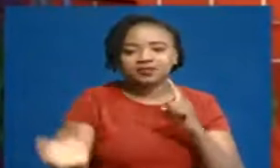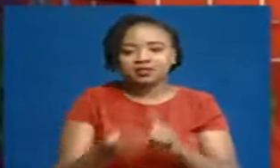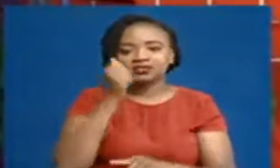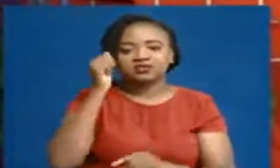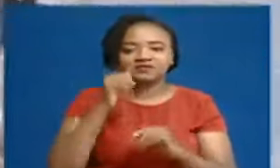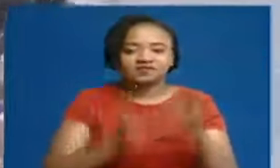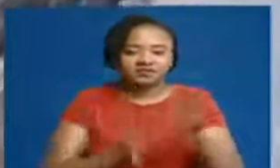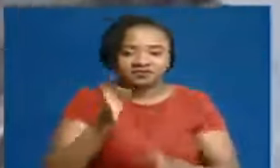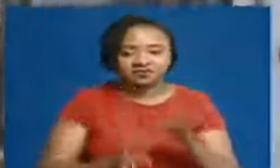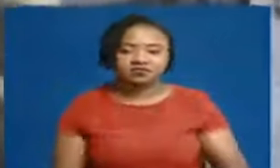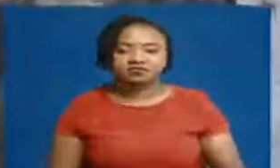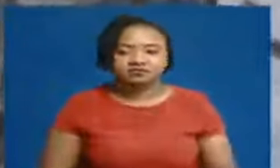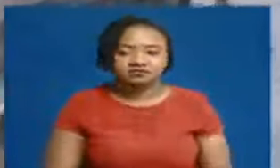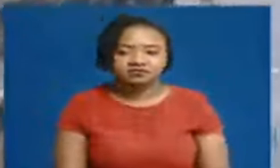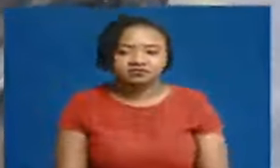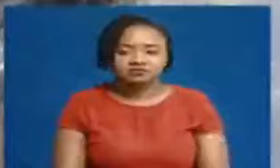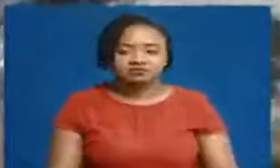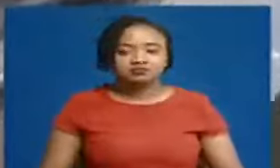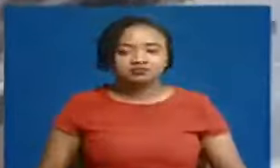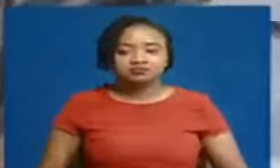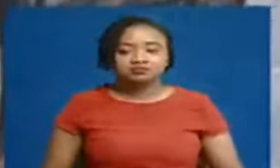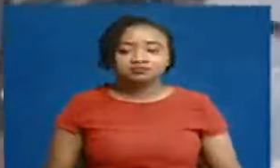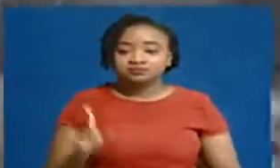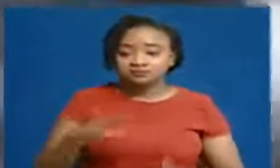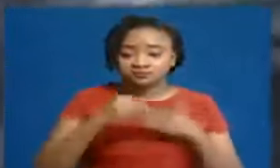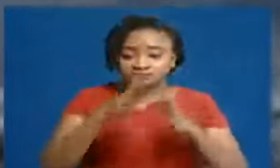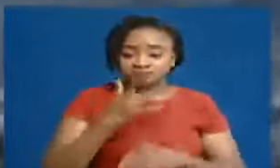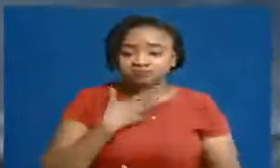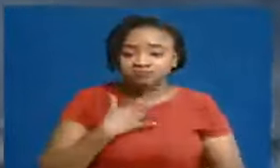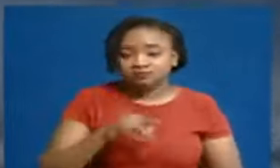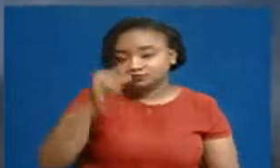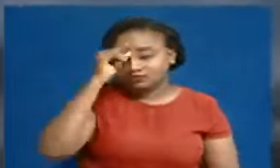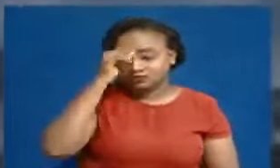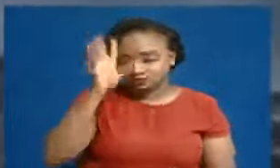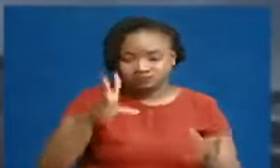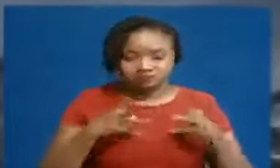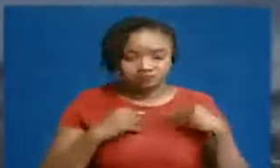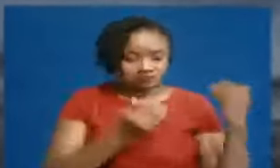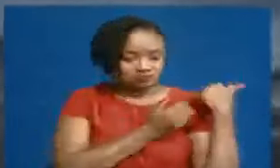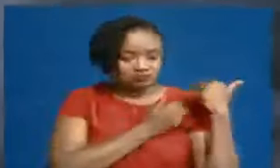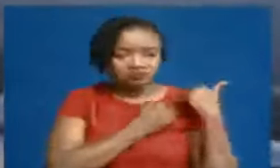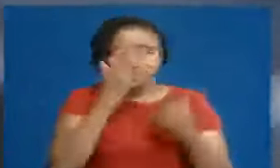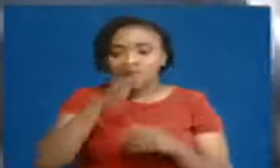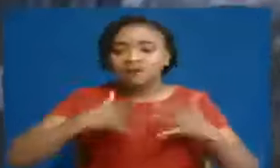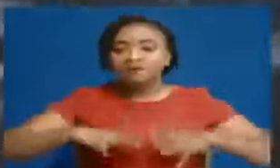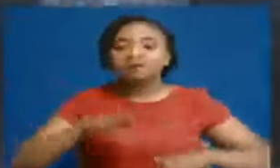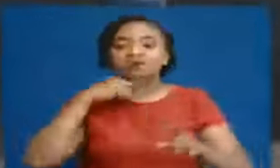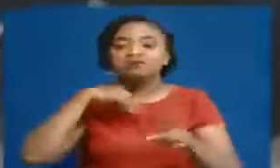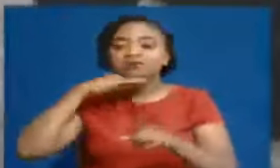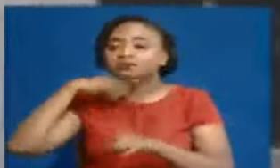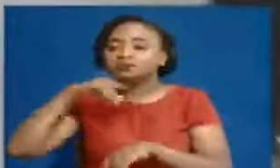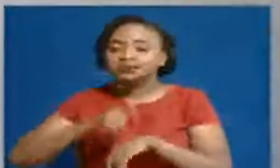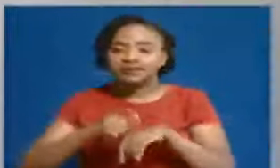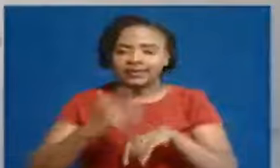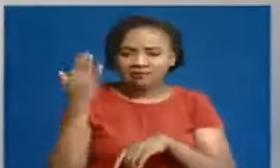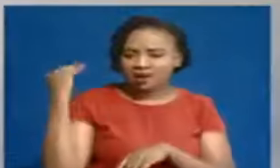wamechukua watoto wao. The leaders also want government held responsible for the deaths recorded during the anti-government protest